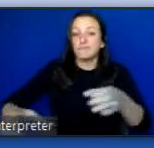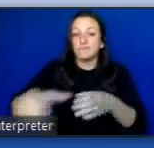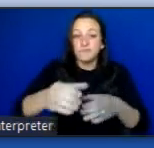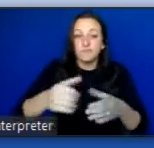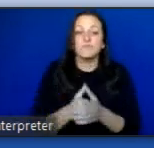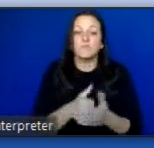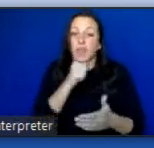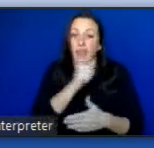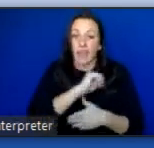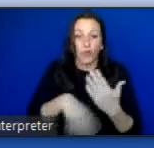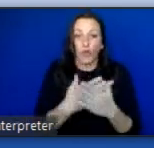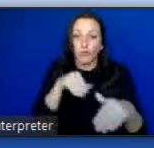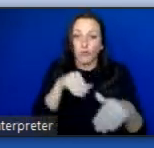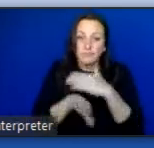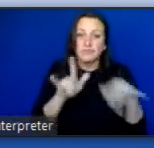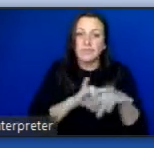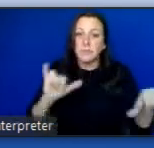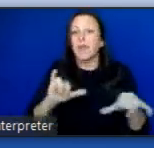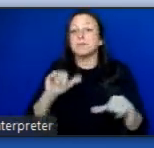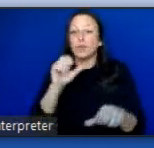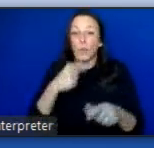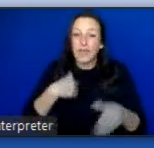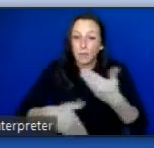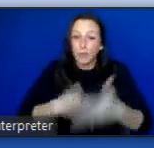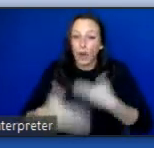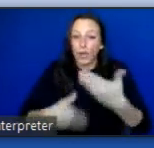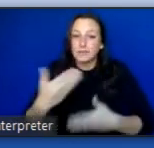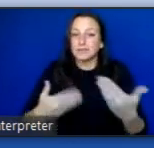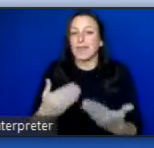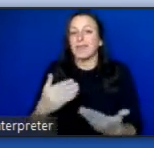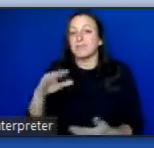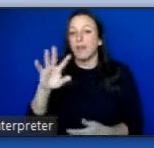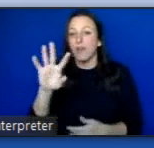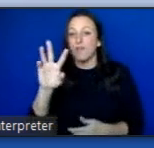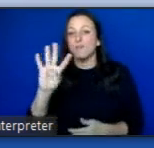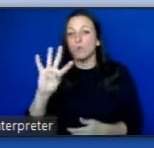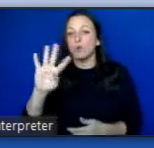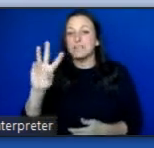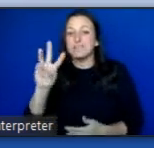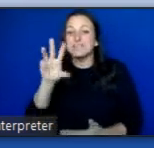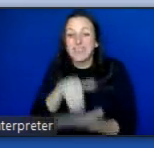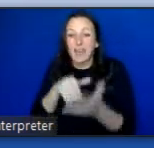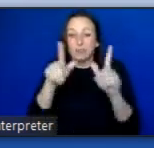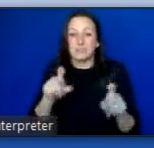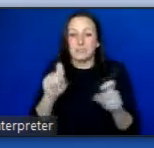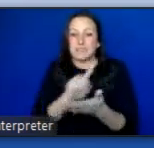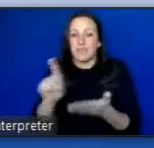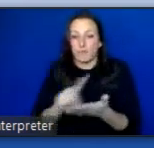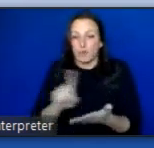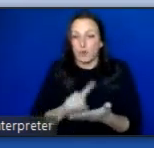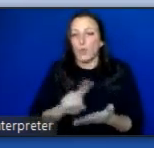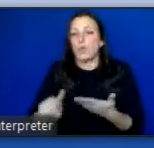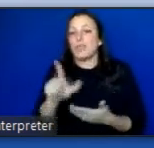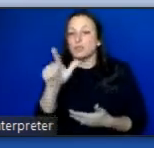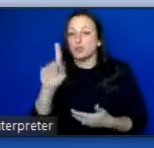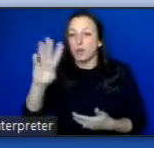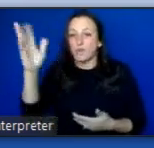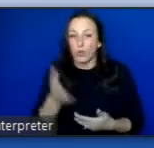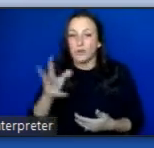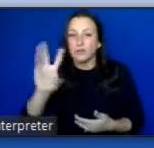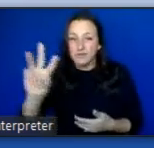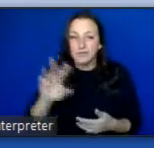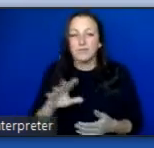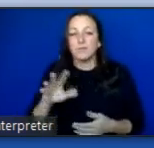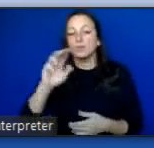week. And normally the state lab is not in the business of doing processing individual healthcare